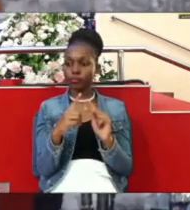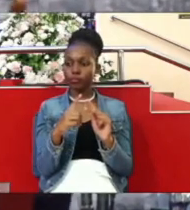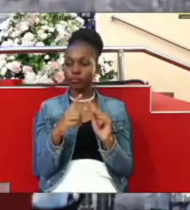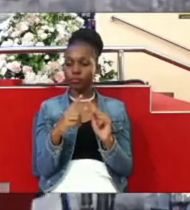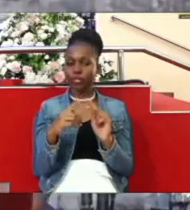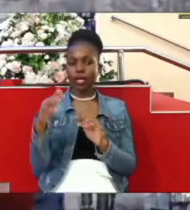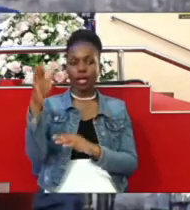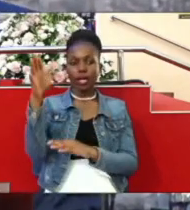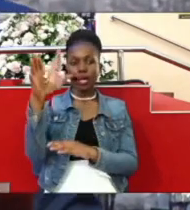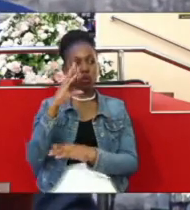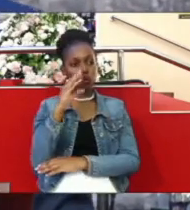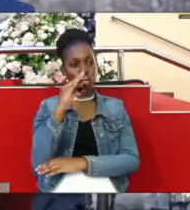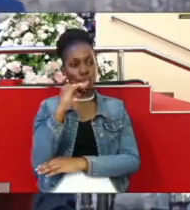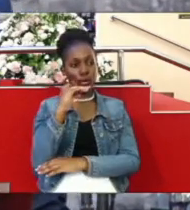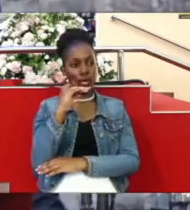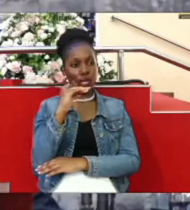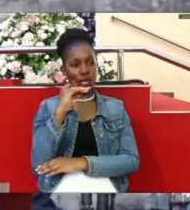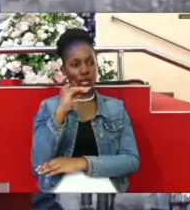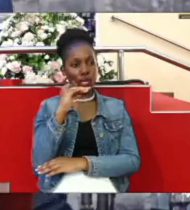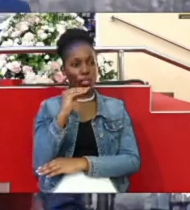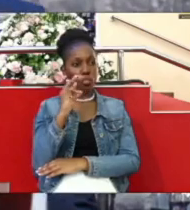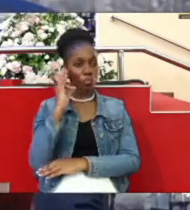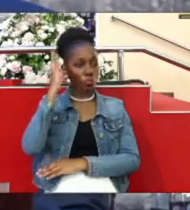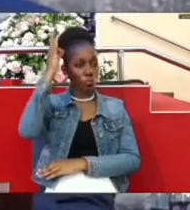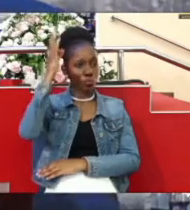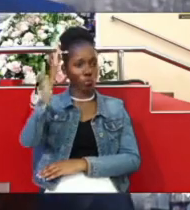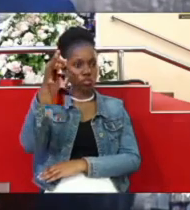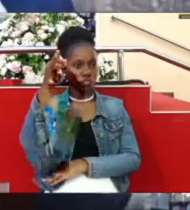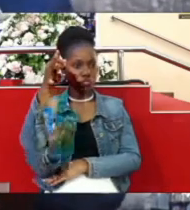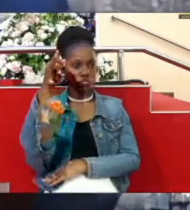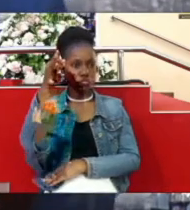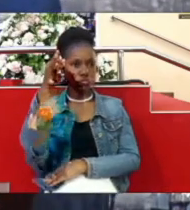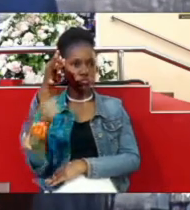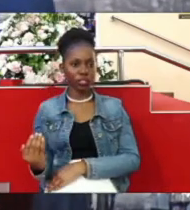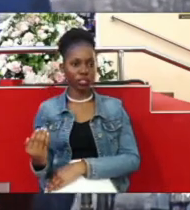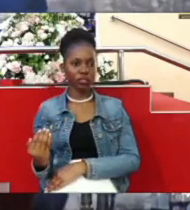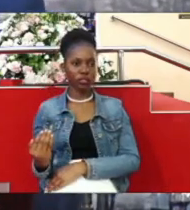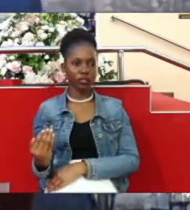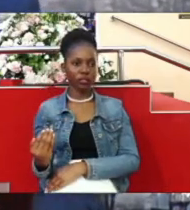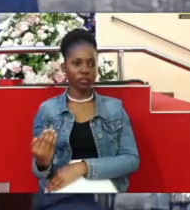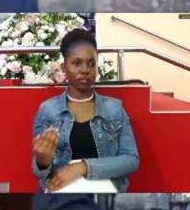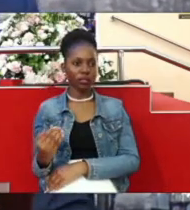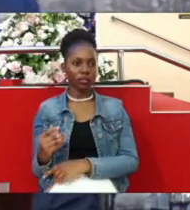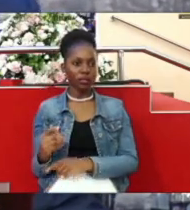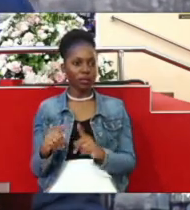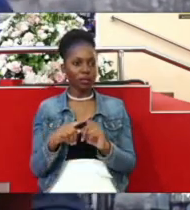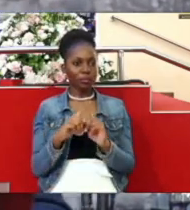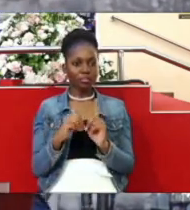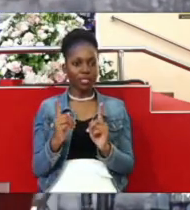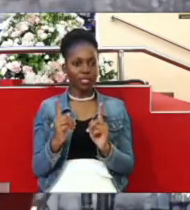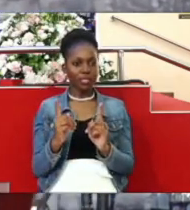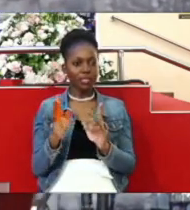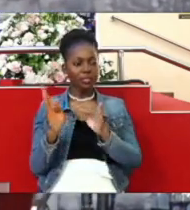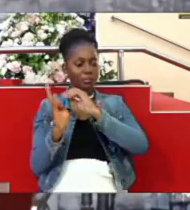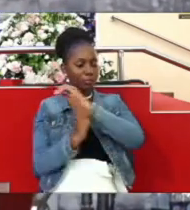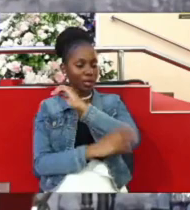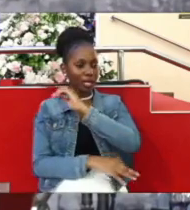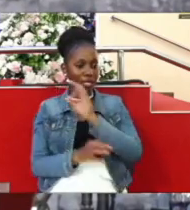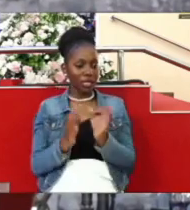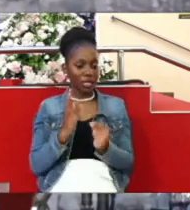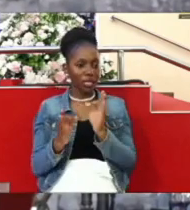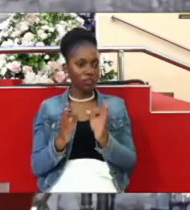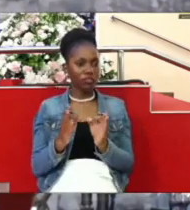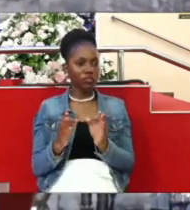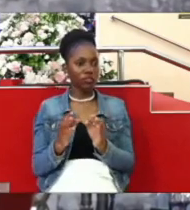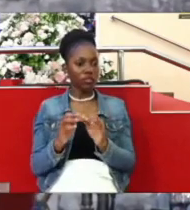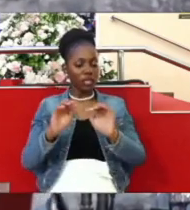will speak to them. Na Mungu ataweza kuwanenea. But woe if you have not dug that well. Ole wako kama hujachimba kisima kile. The